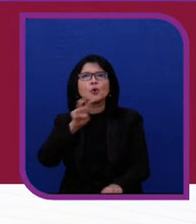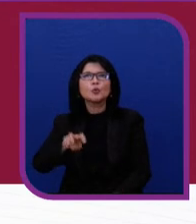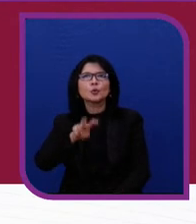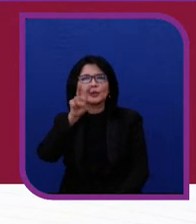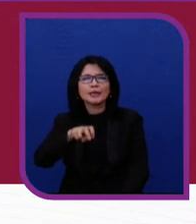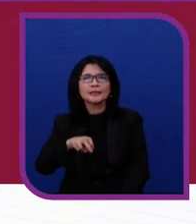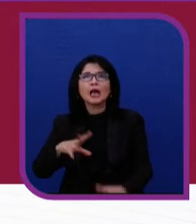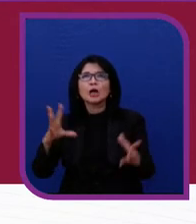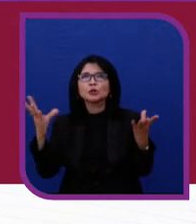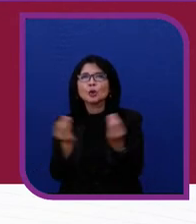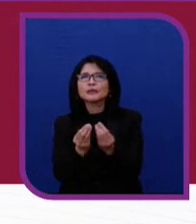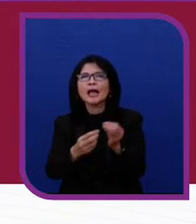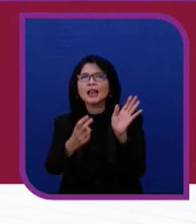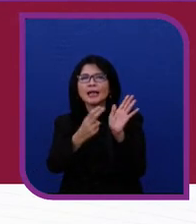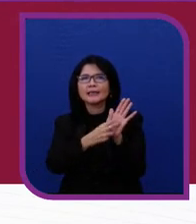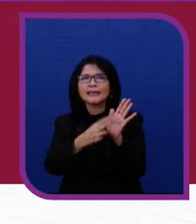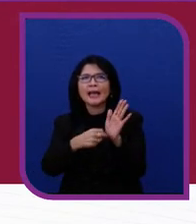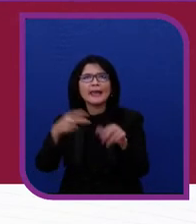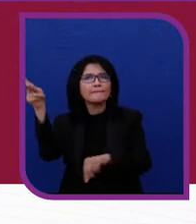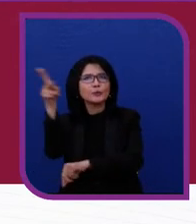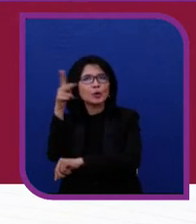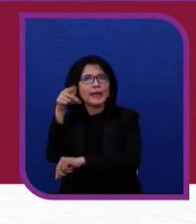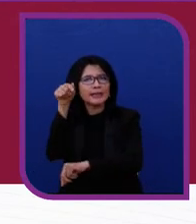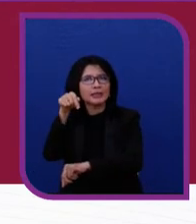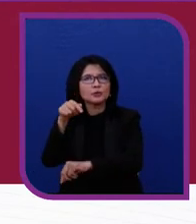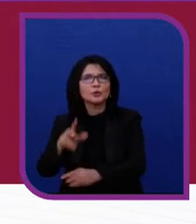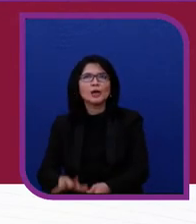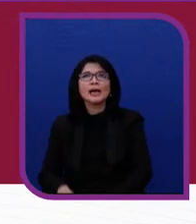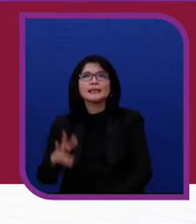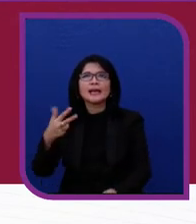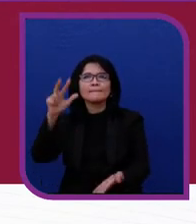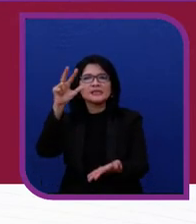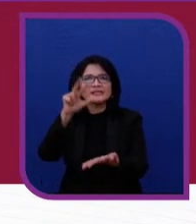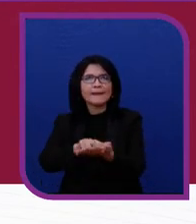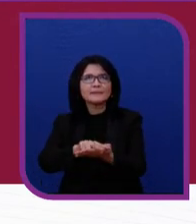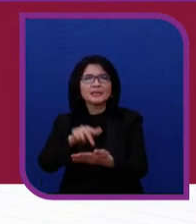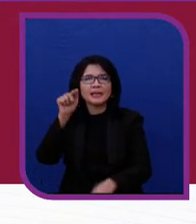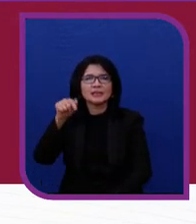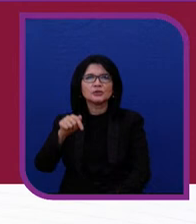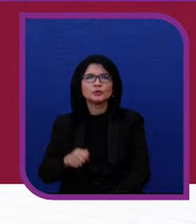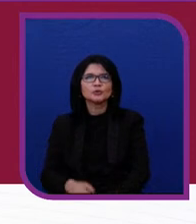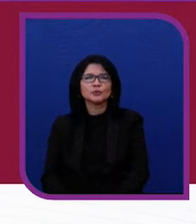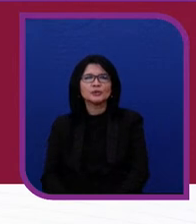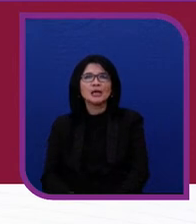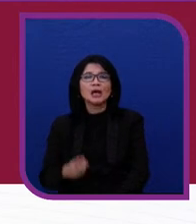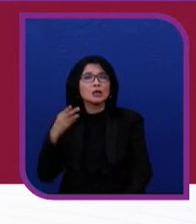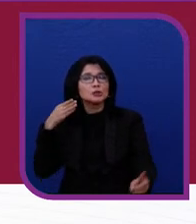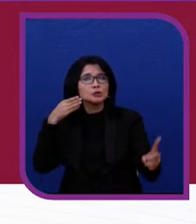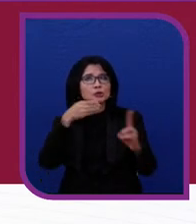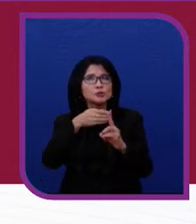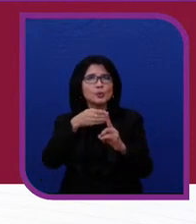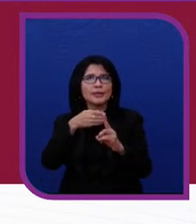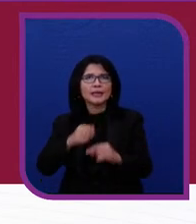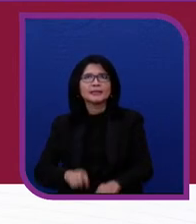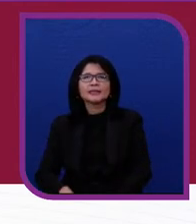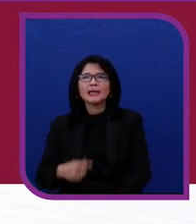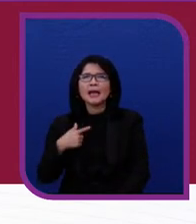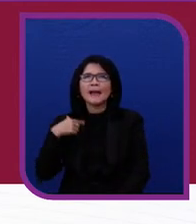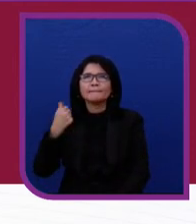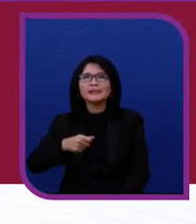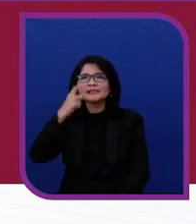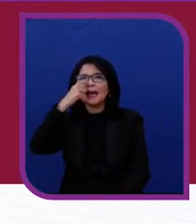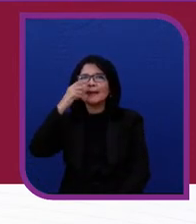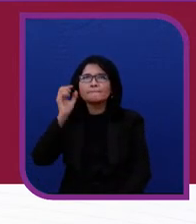eyes can see with this ganti objektif www.poke4d.net of the project the Tokyo